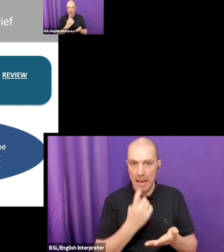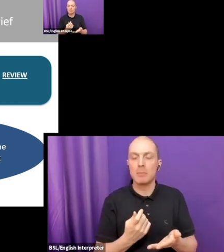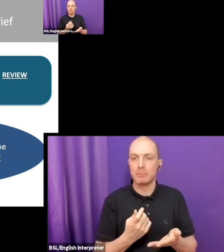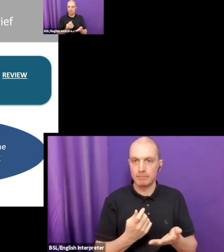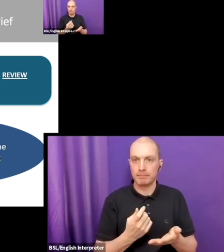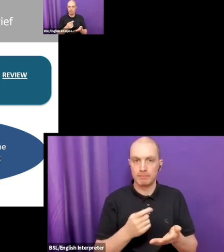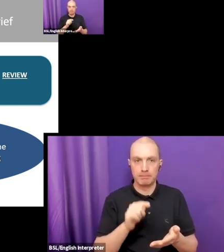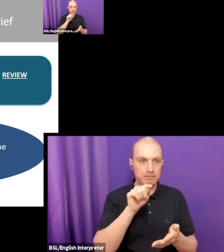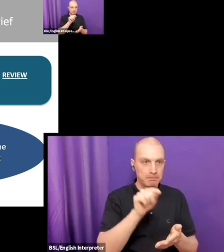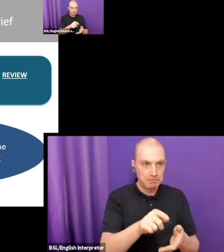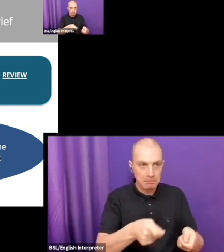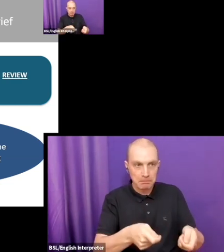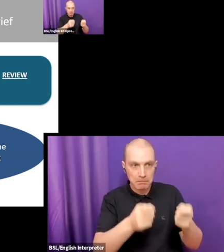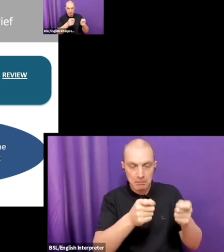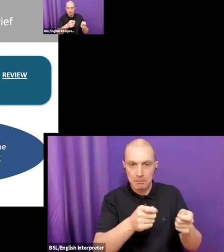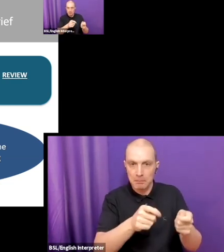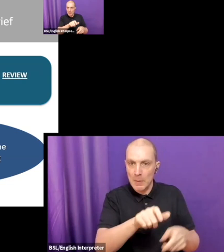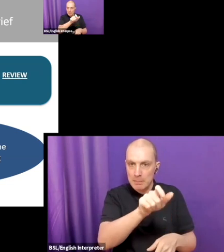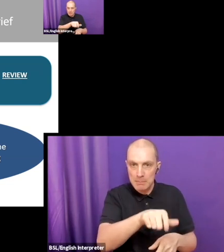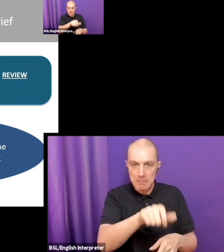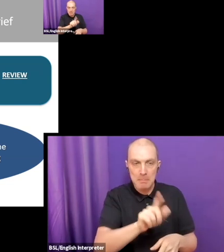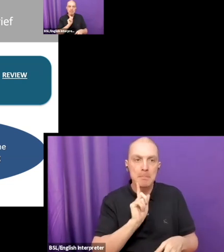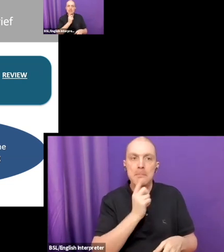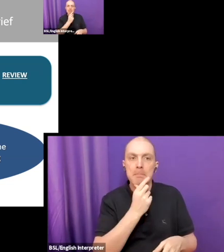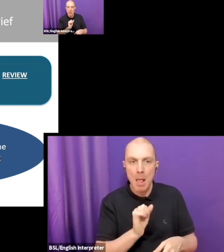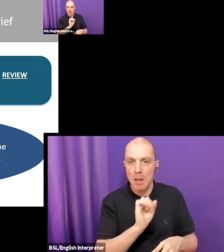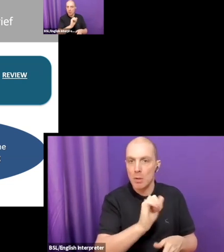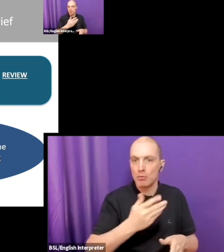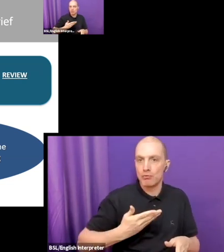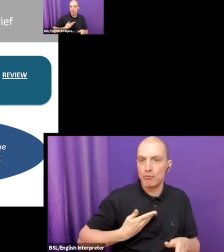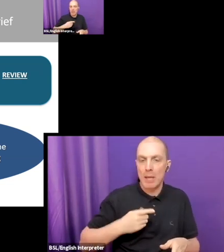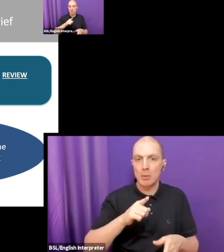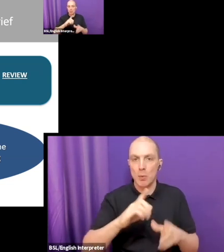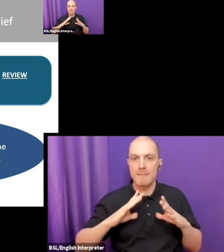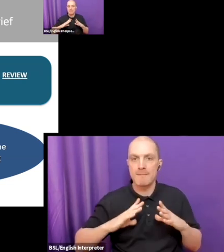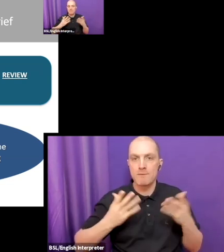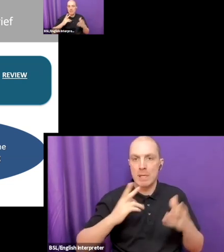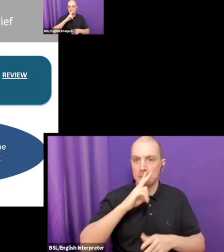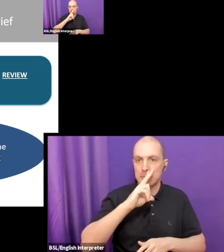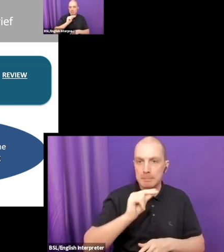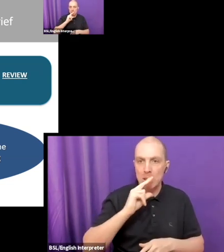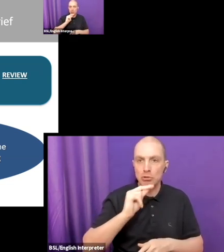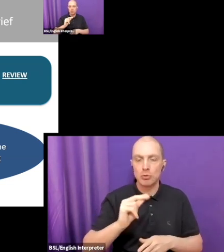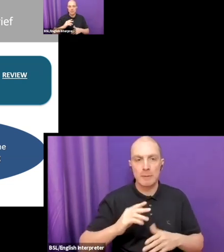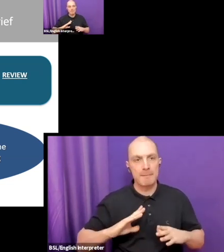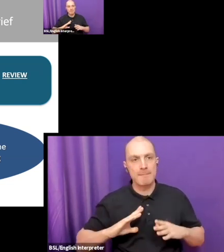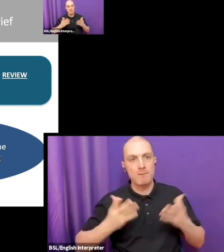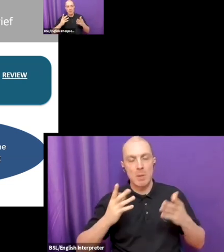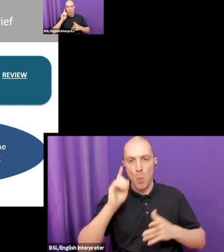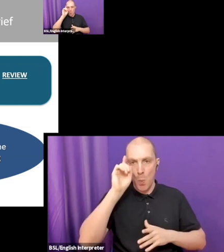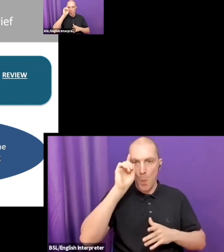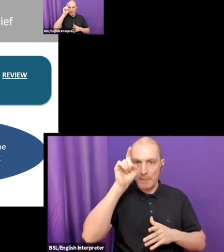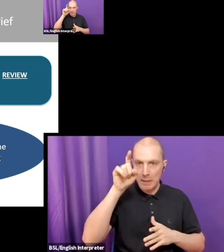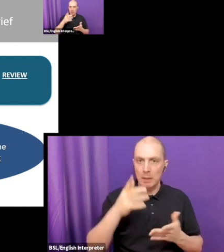and political rights, to freedoms like freedom of assembly, freedom of speech, freedom of opinion, but also rights